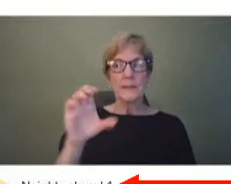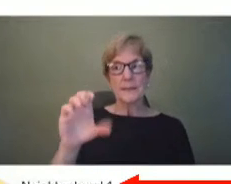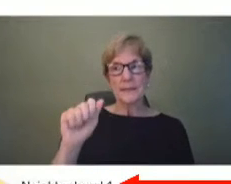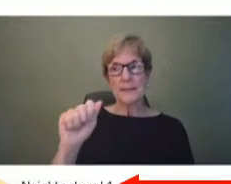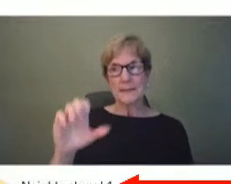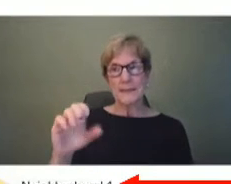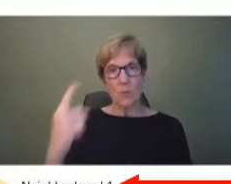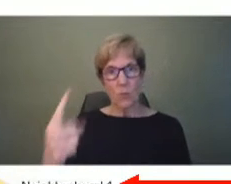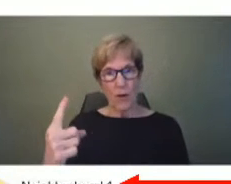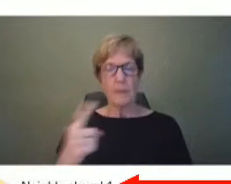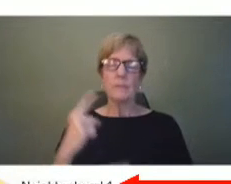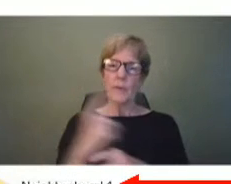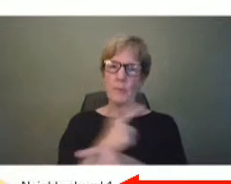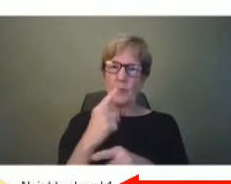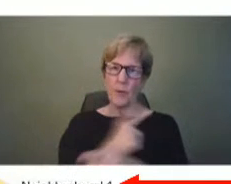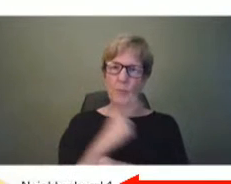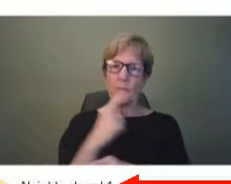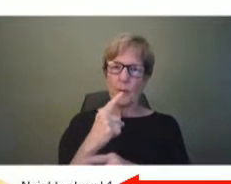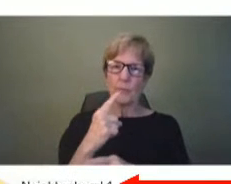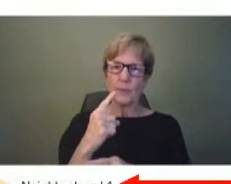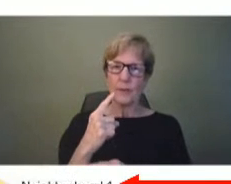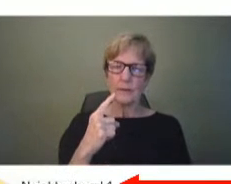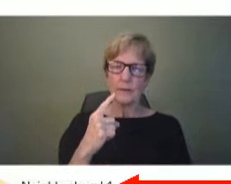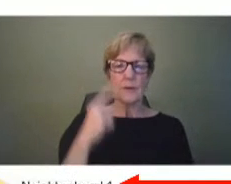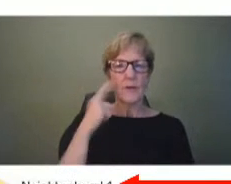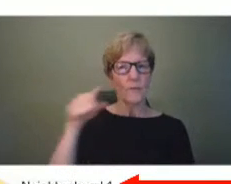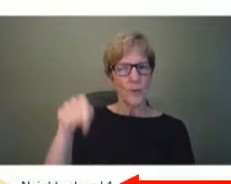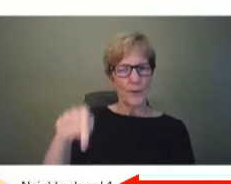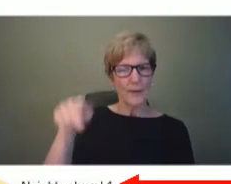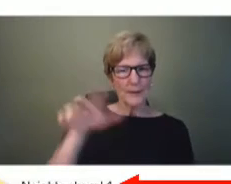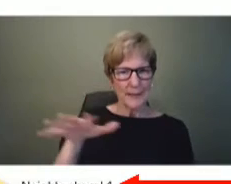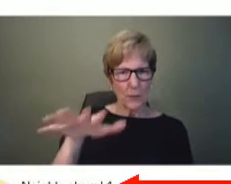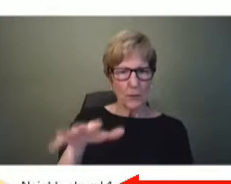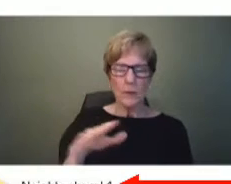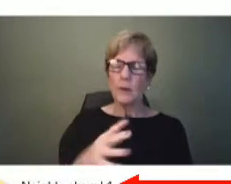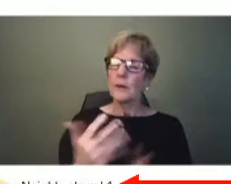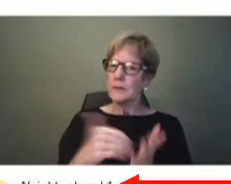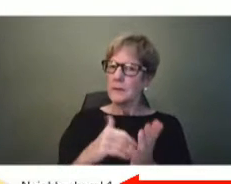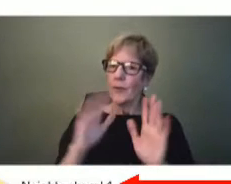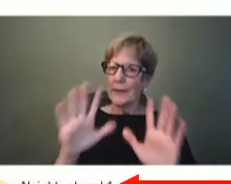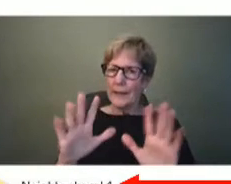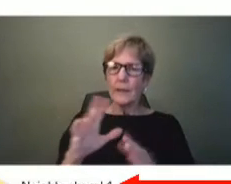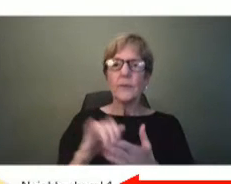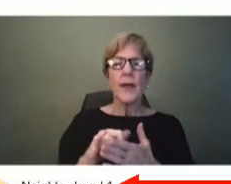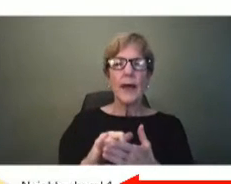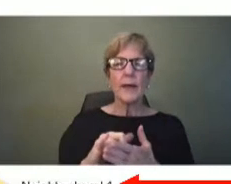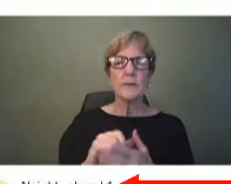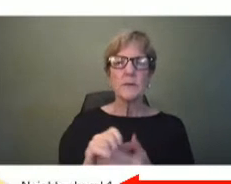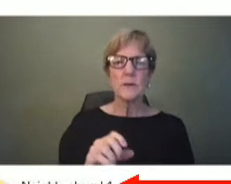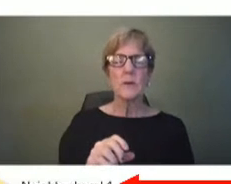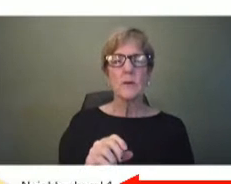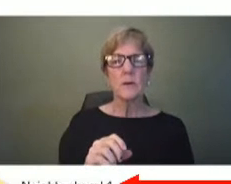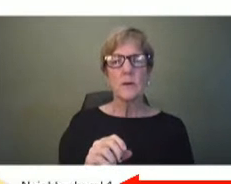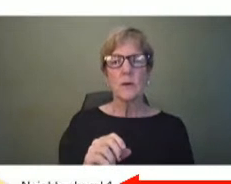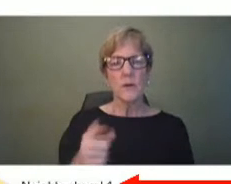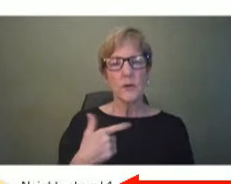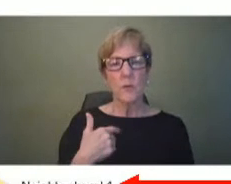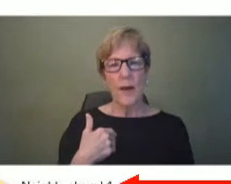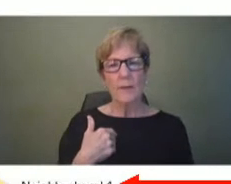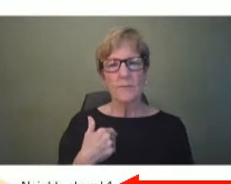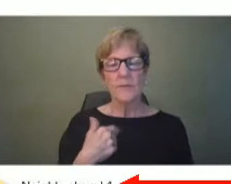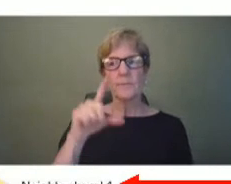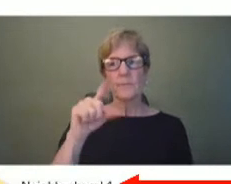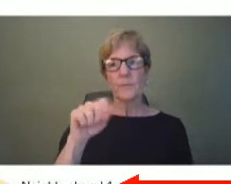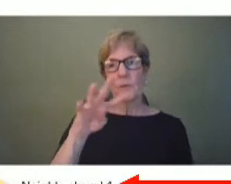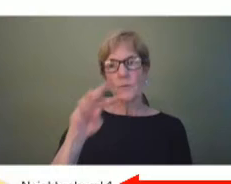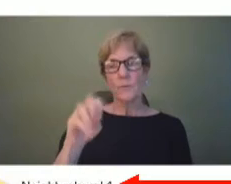be the appropriate designation for this area um and so again just to kind of conclude there I mean we it's you have you know with the 240 policy